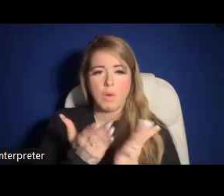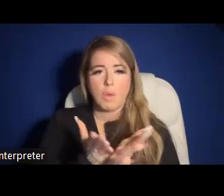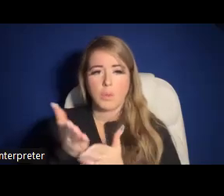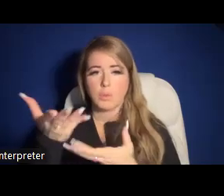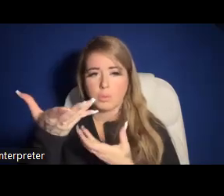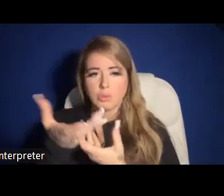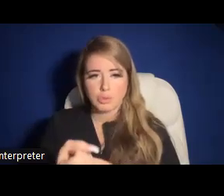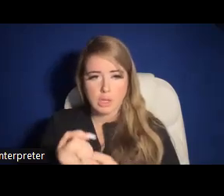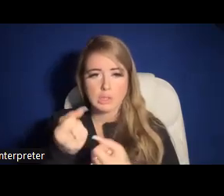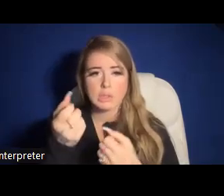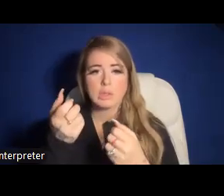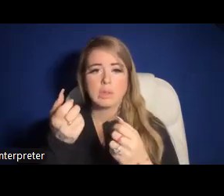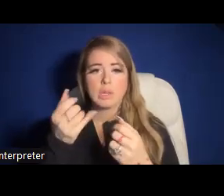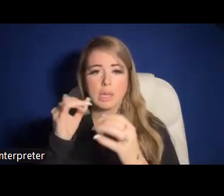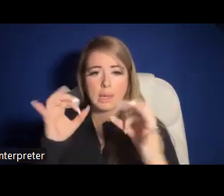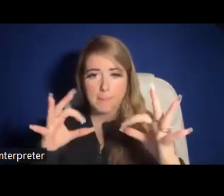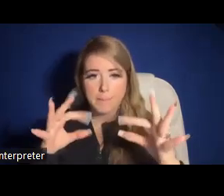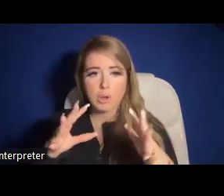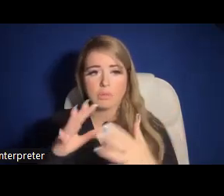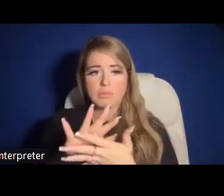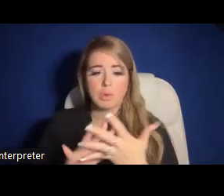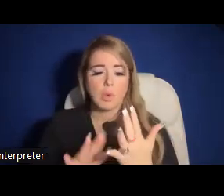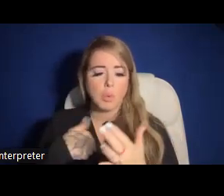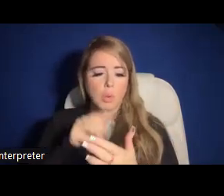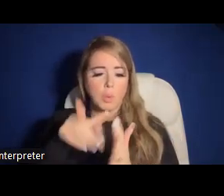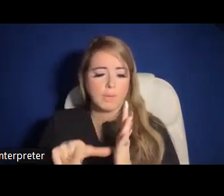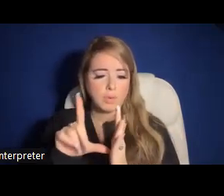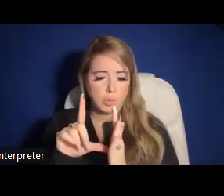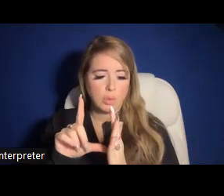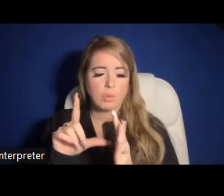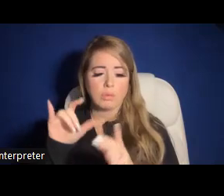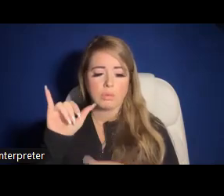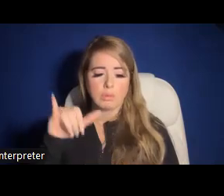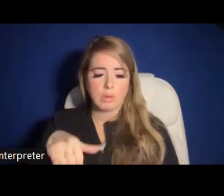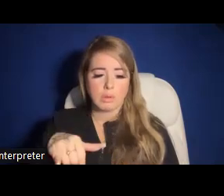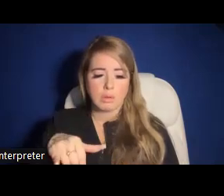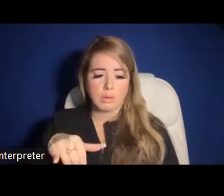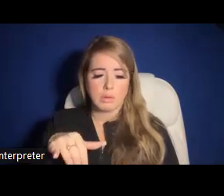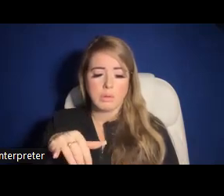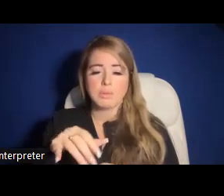of 1 week prior to each meeting. So you all received